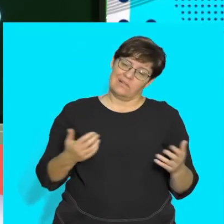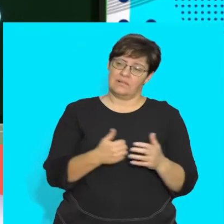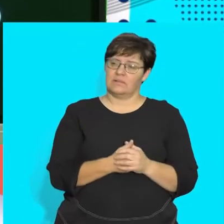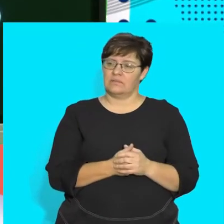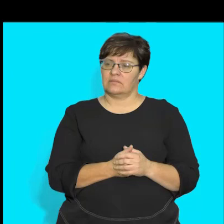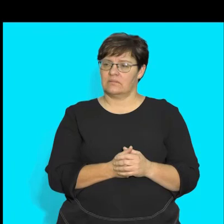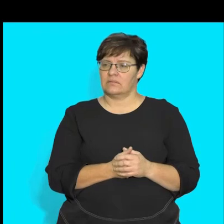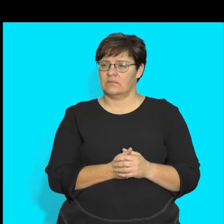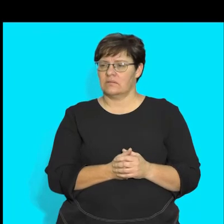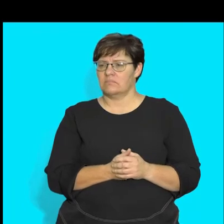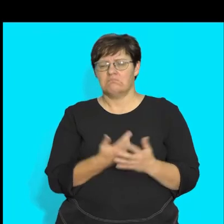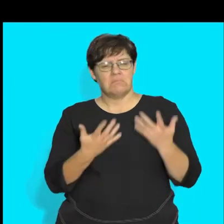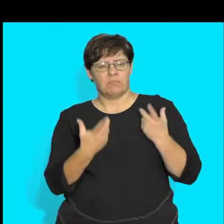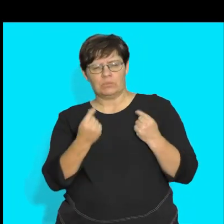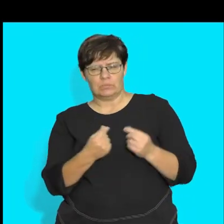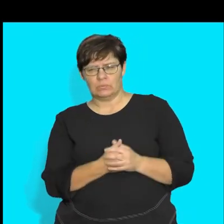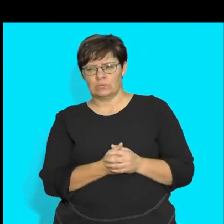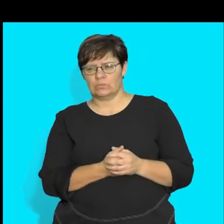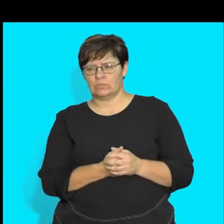Well, what if I did this?